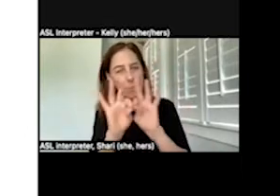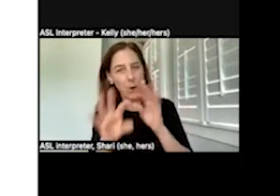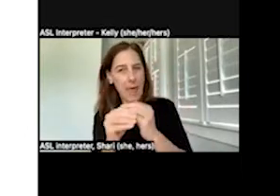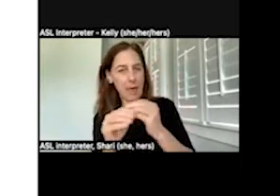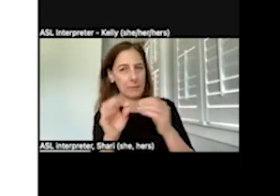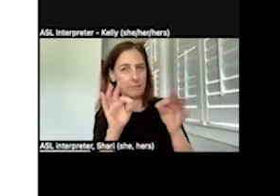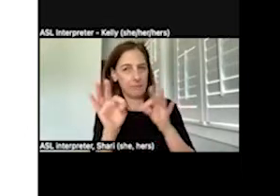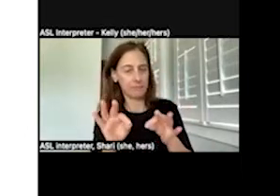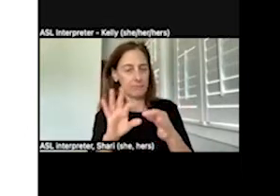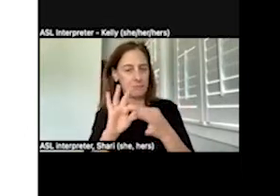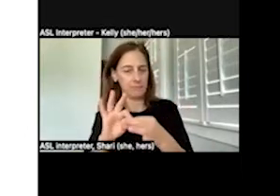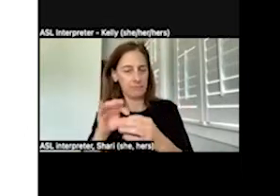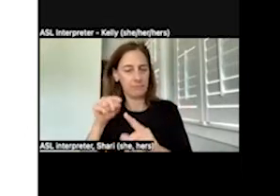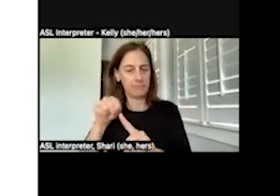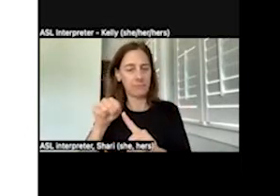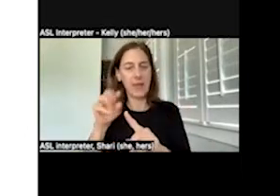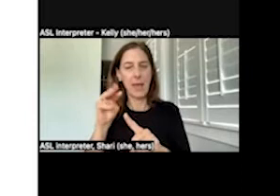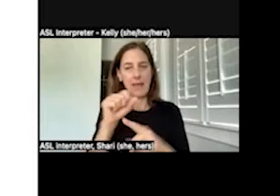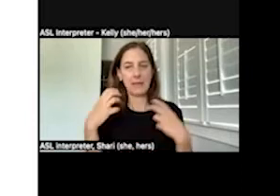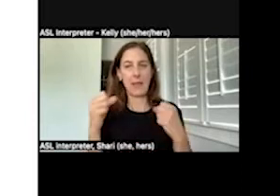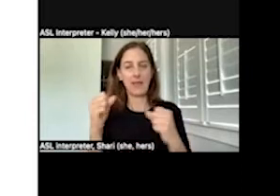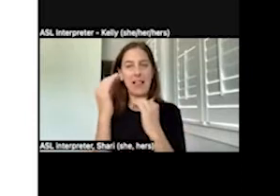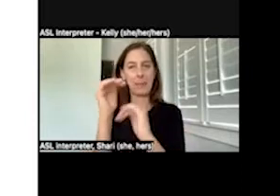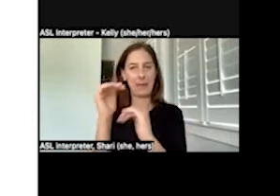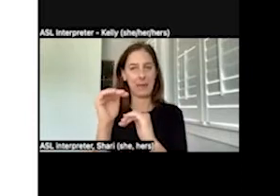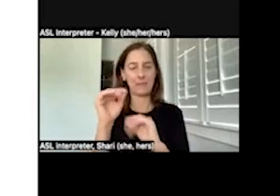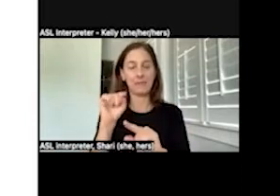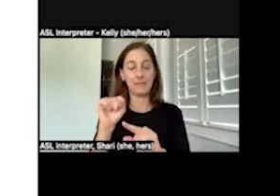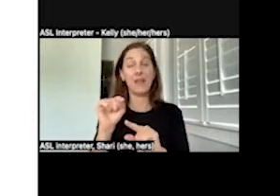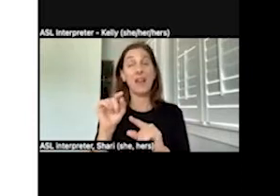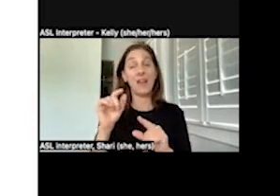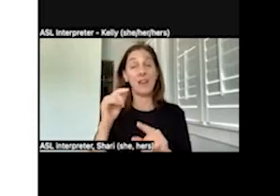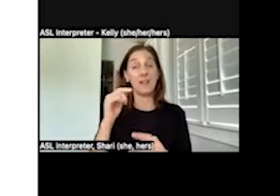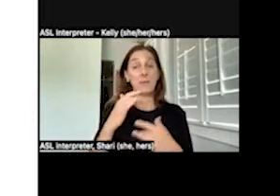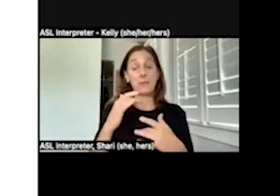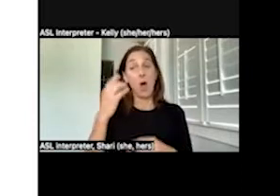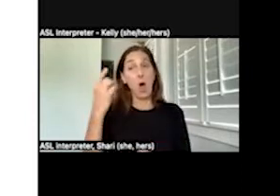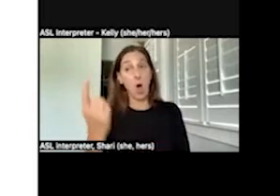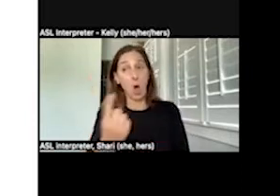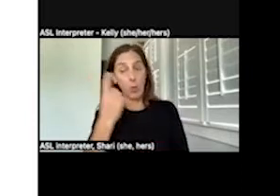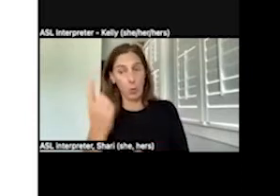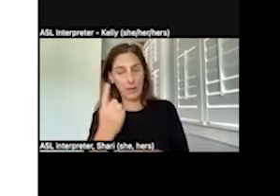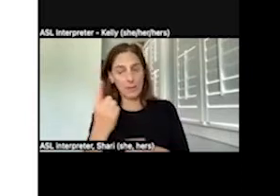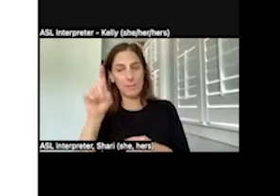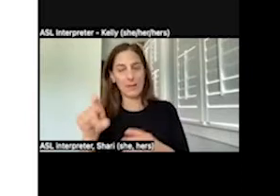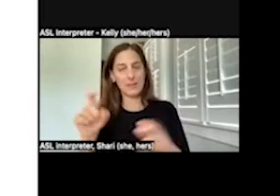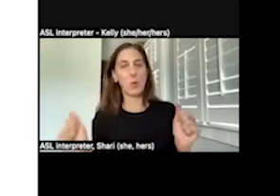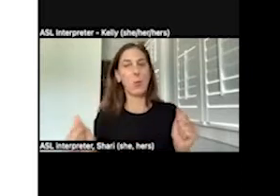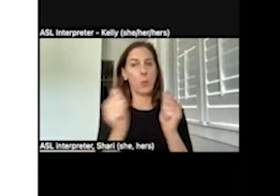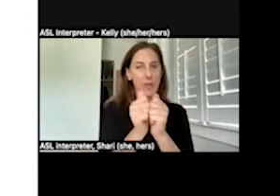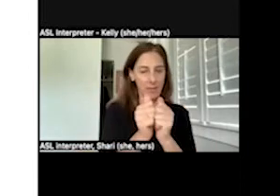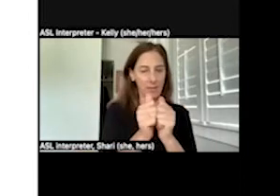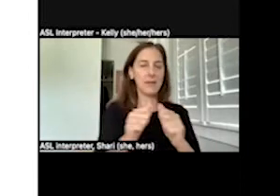It usually, or I will say always, acts with another coverage type. So for